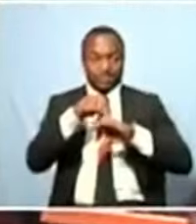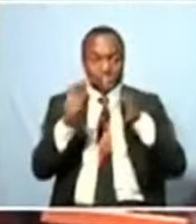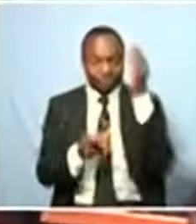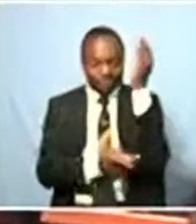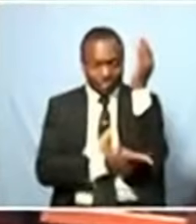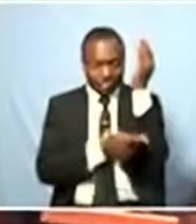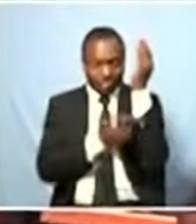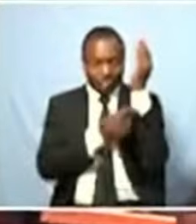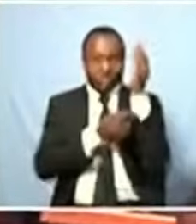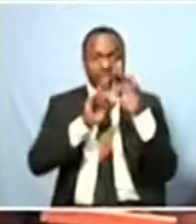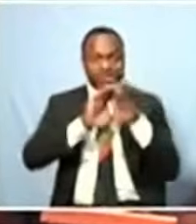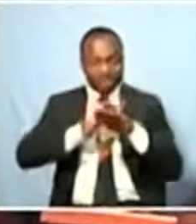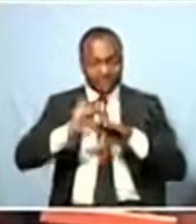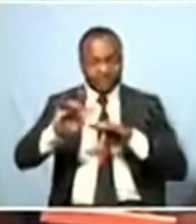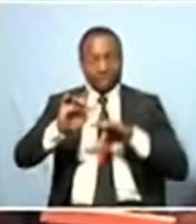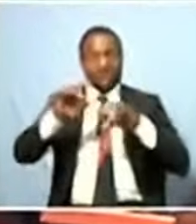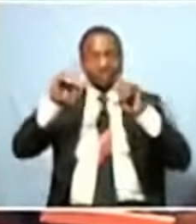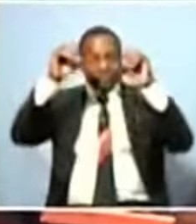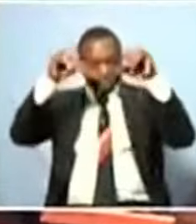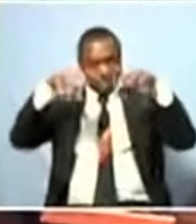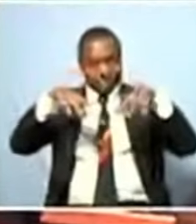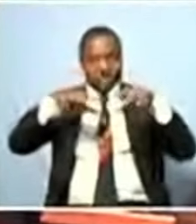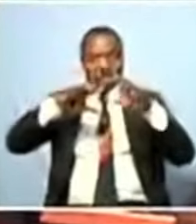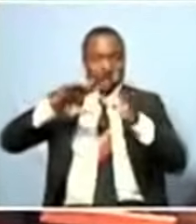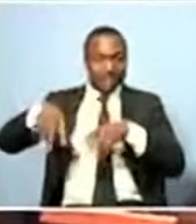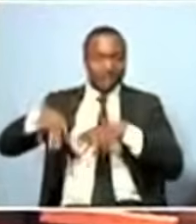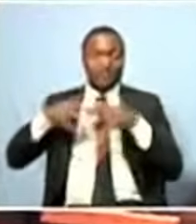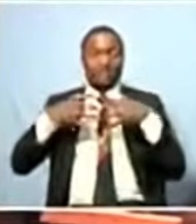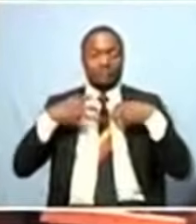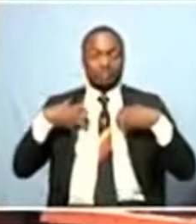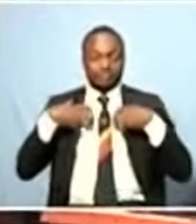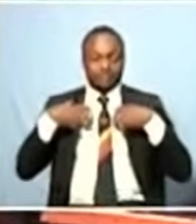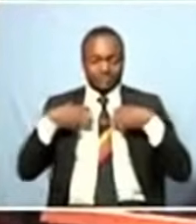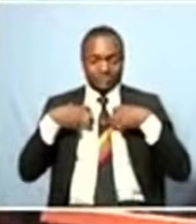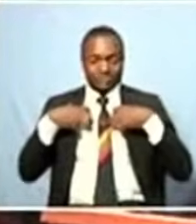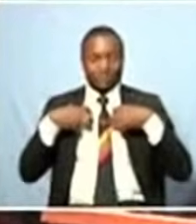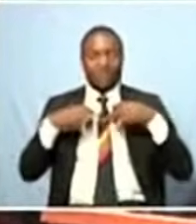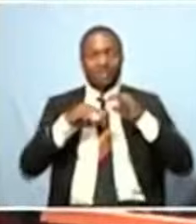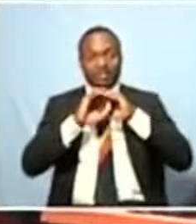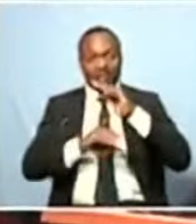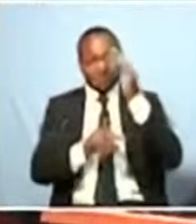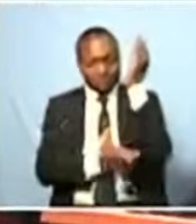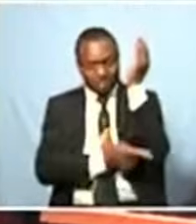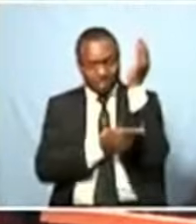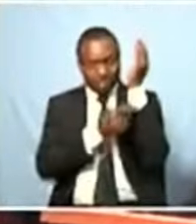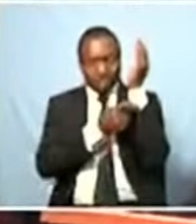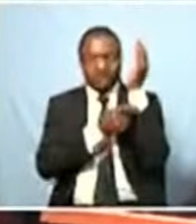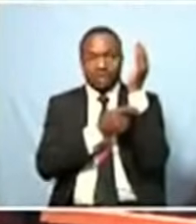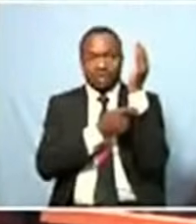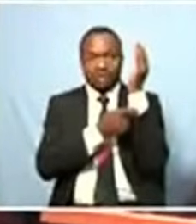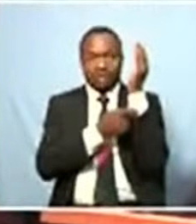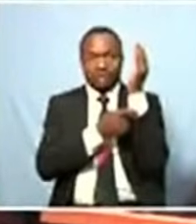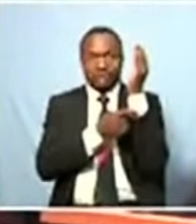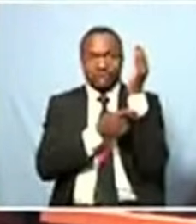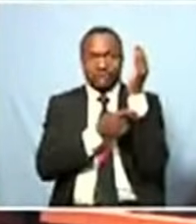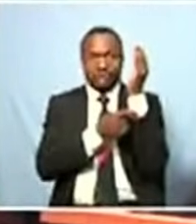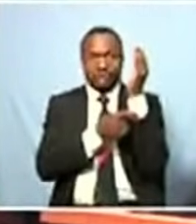development, lack of electricity, living in Mfue underdeveloped in key sectors.